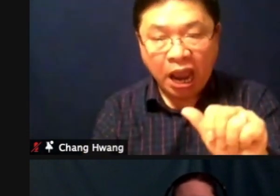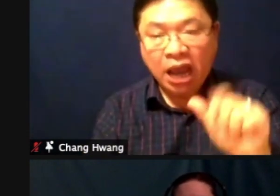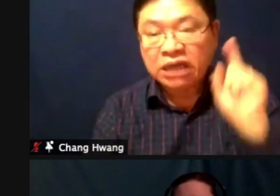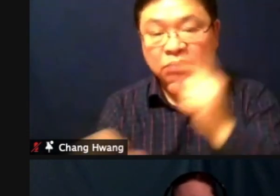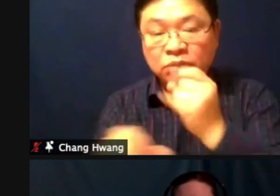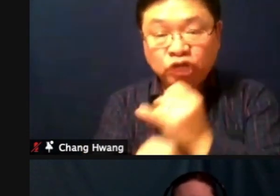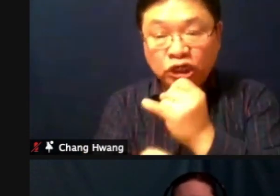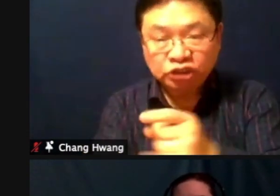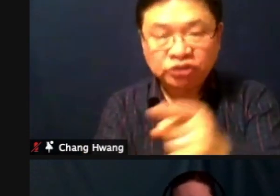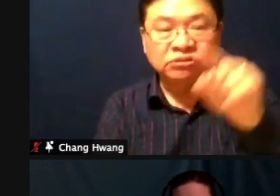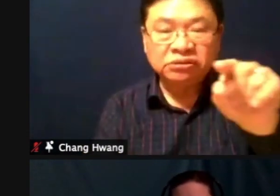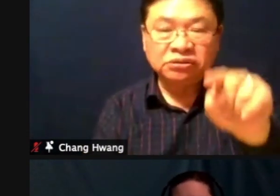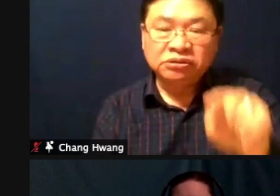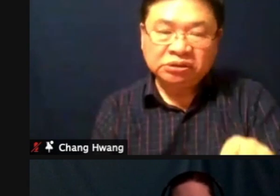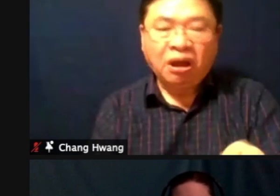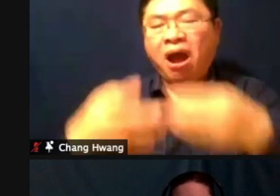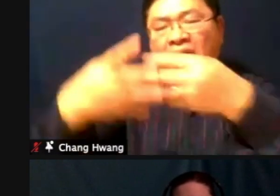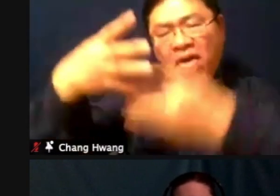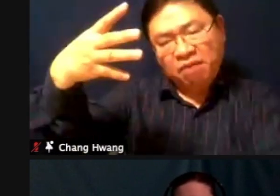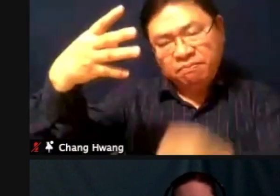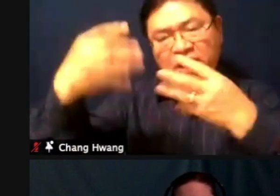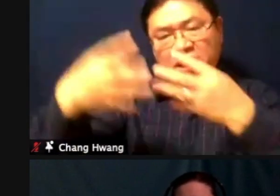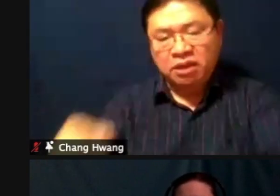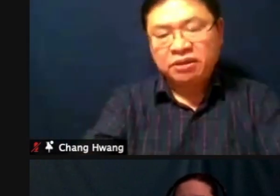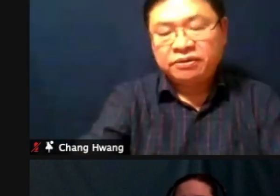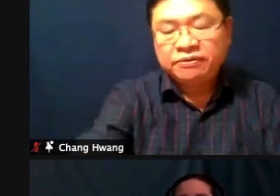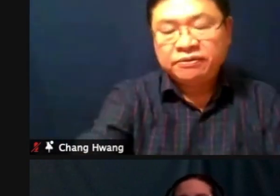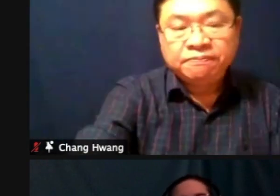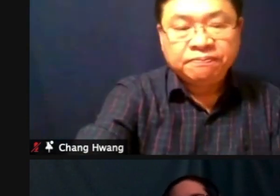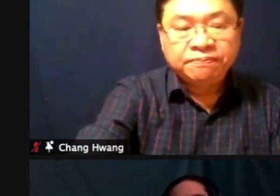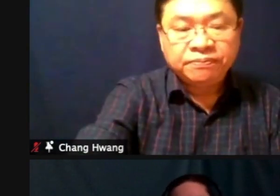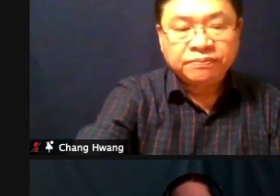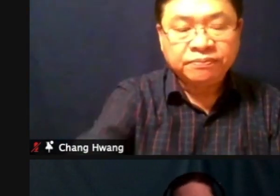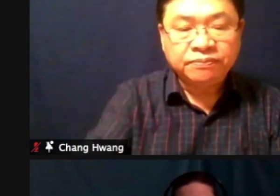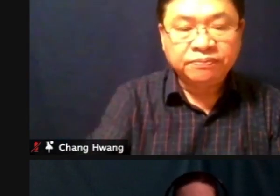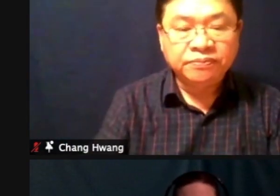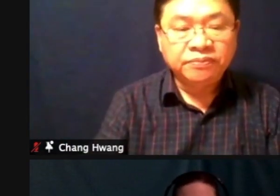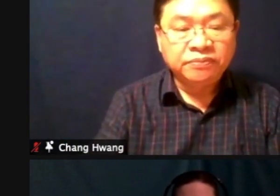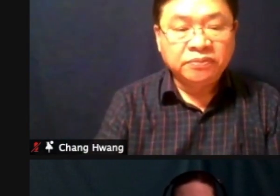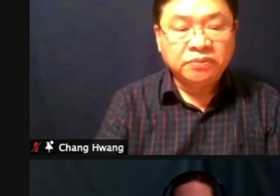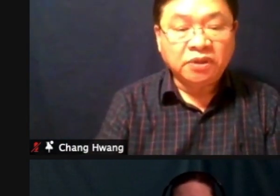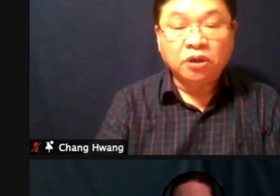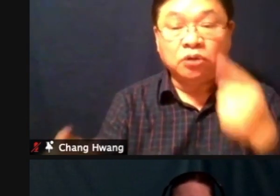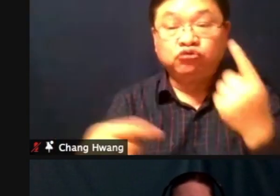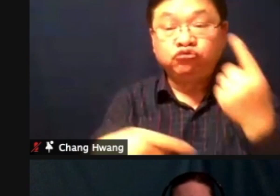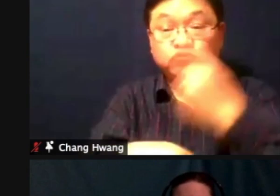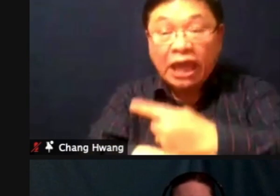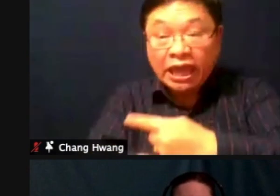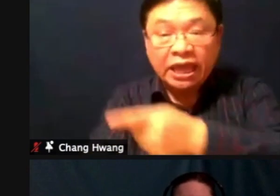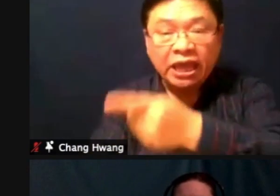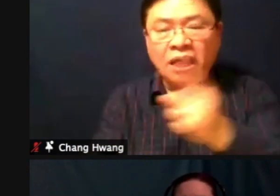Busan Bawa School, residential school, 1953, and there are many more.